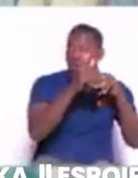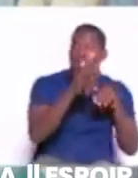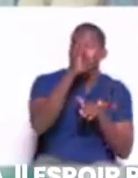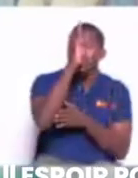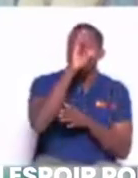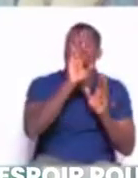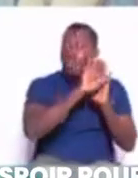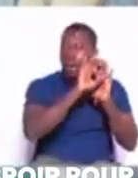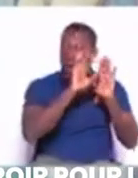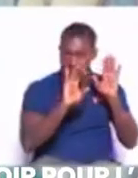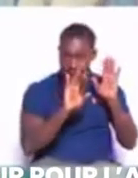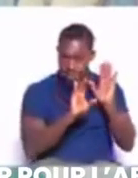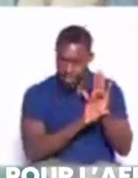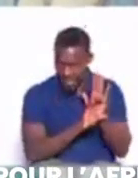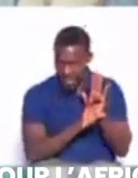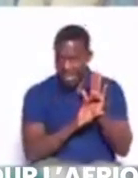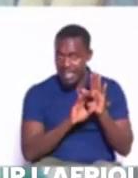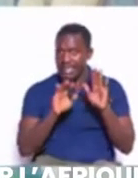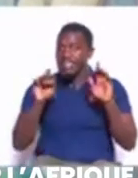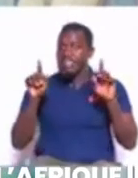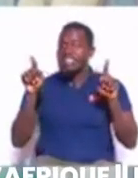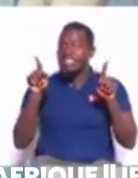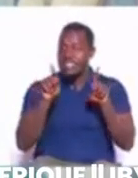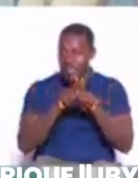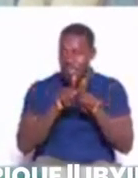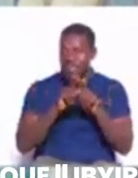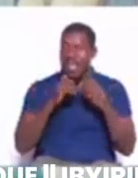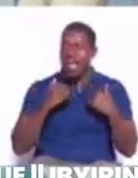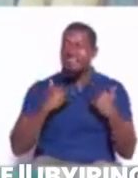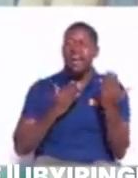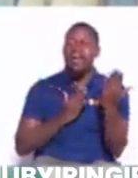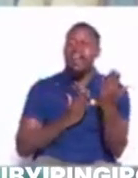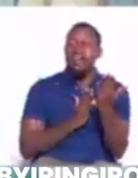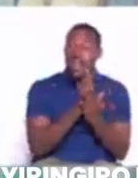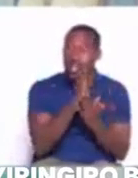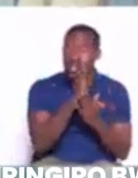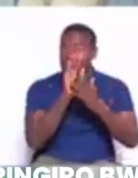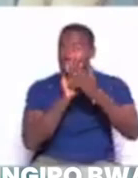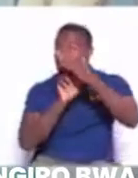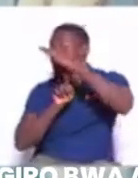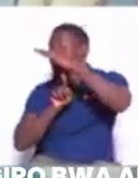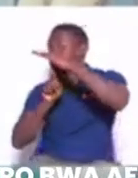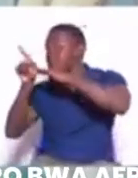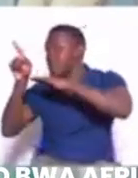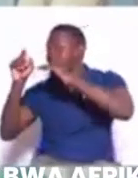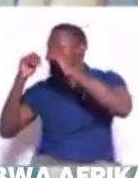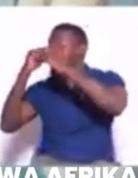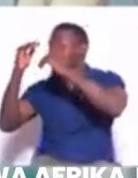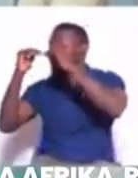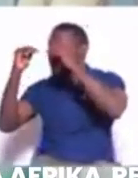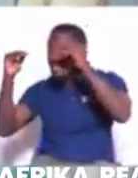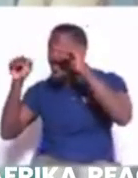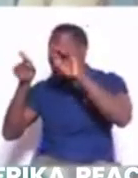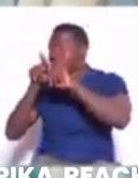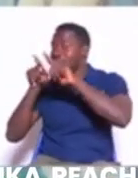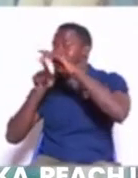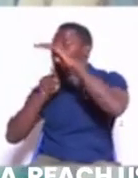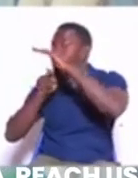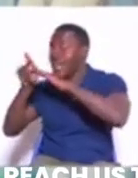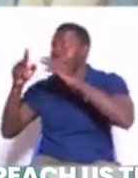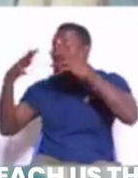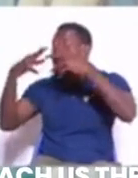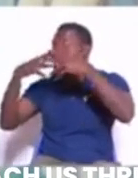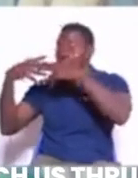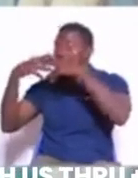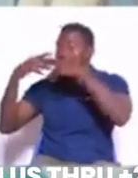they might have right to the tree of life and enter through the gates into the city. How many of you